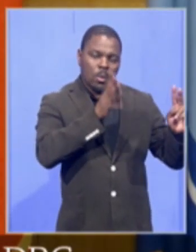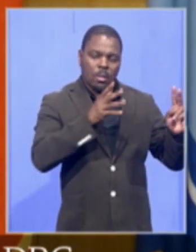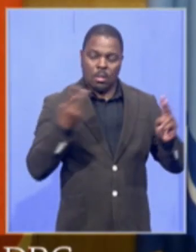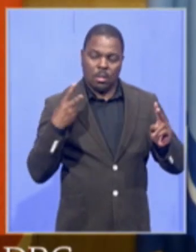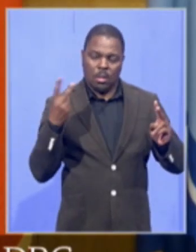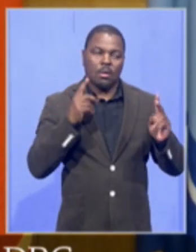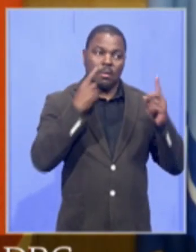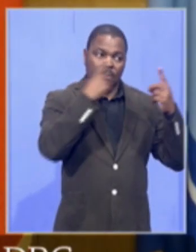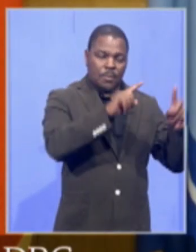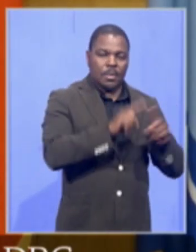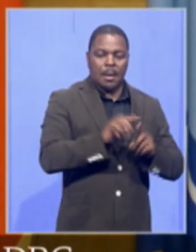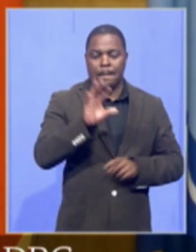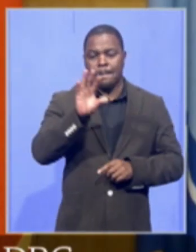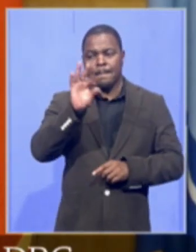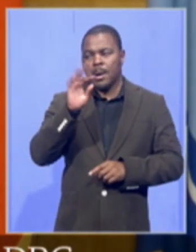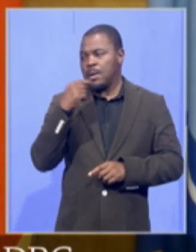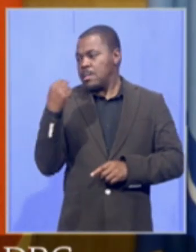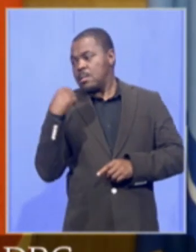received on Monday the head of